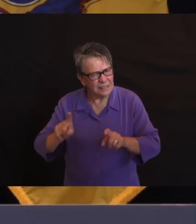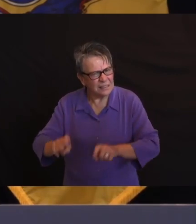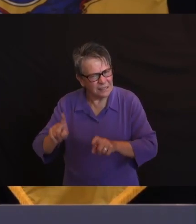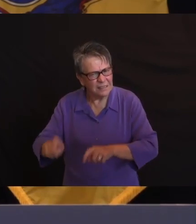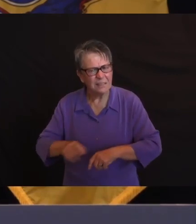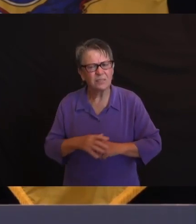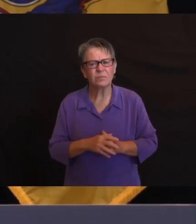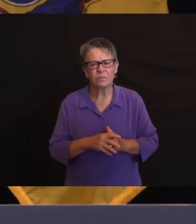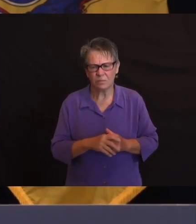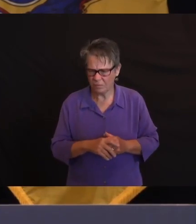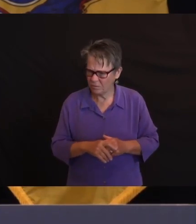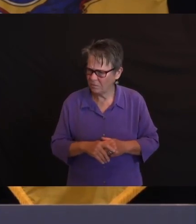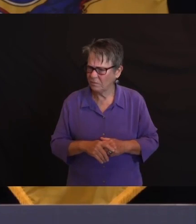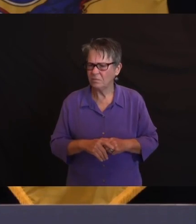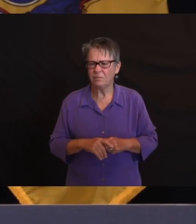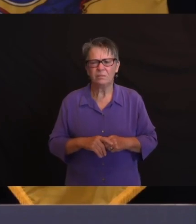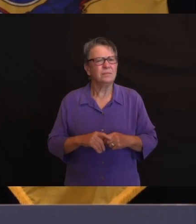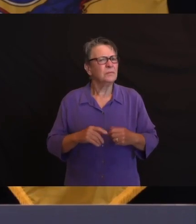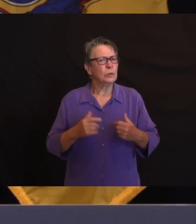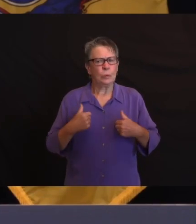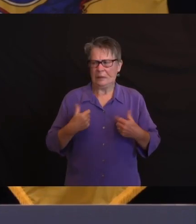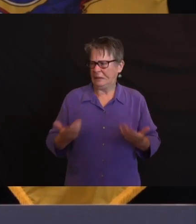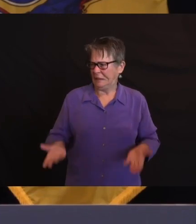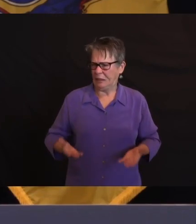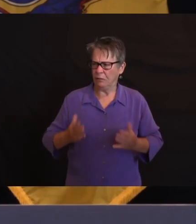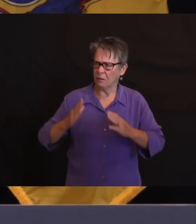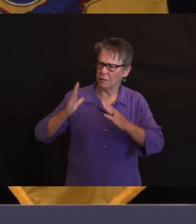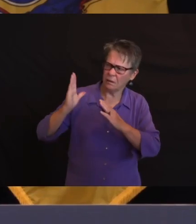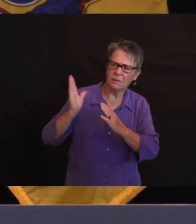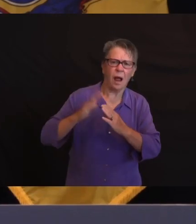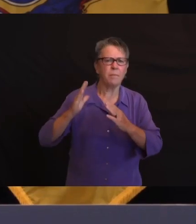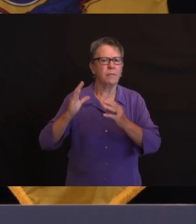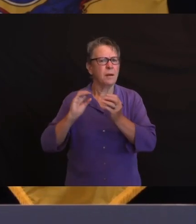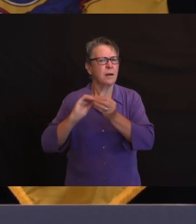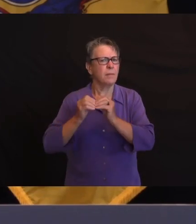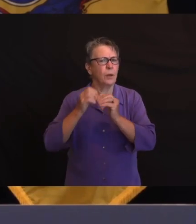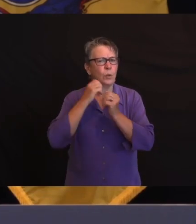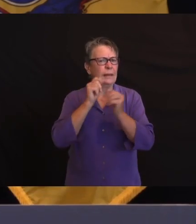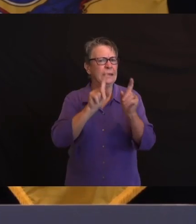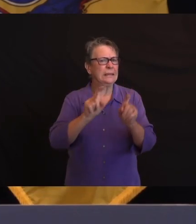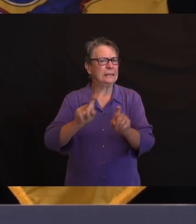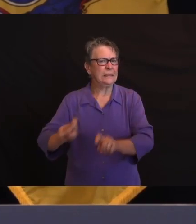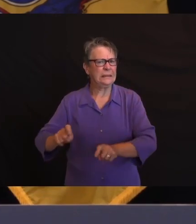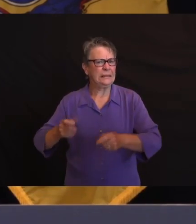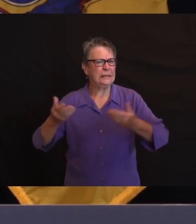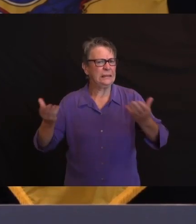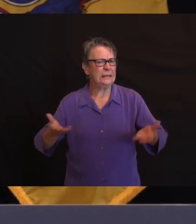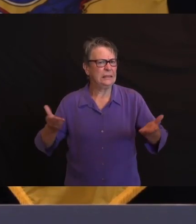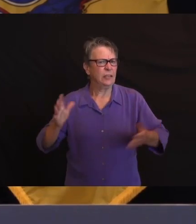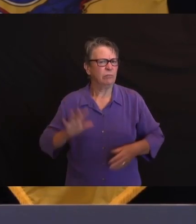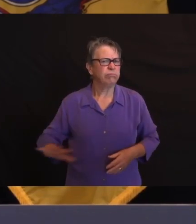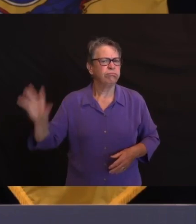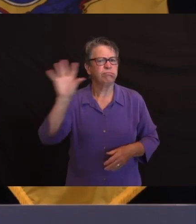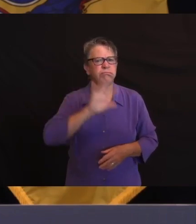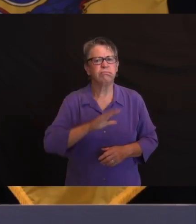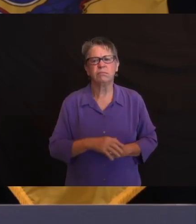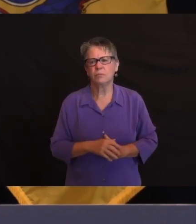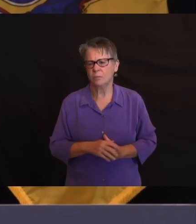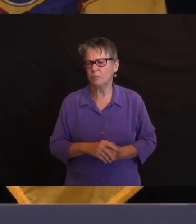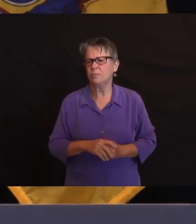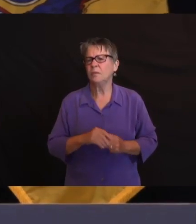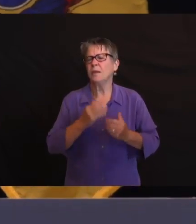nation. We're about to almost double that, Judy. And we'll put that to good use. Thank you all. God bless.